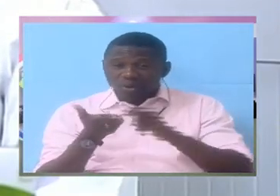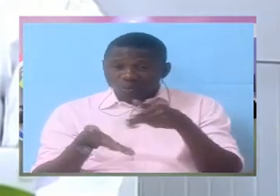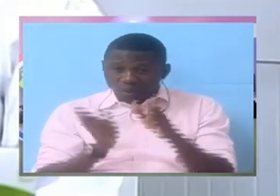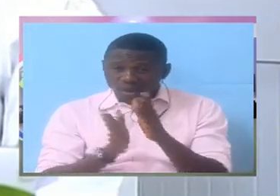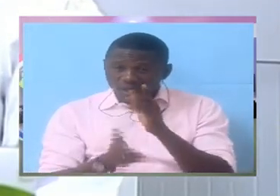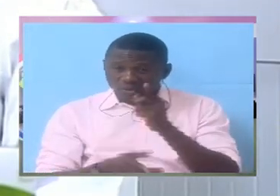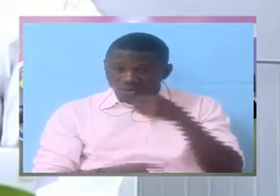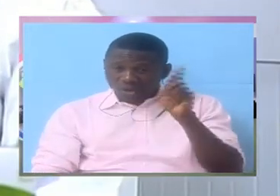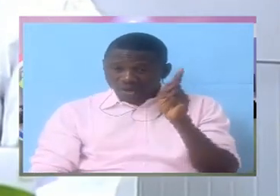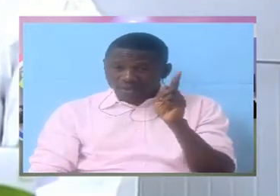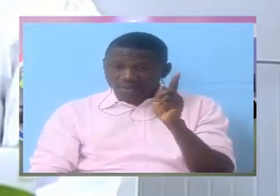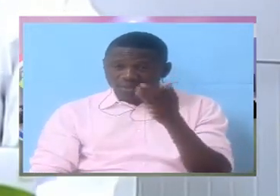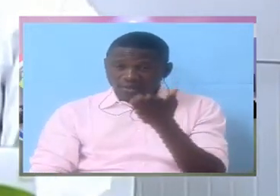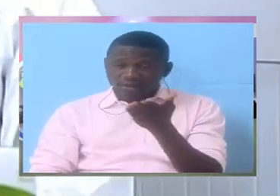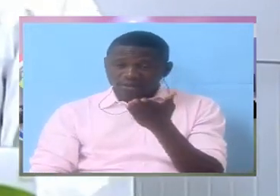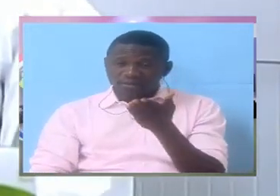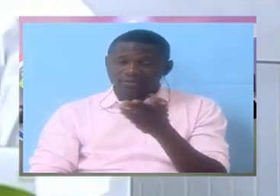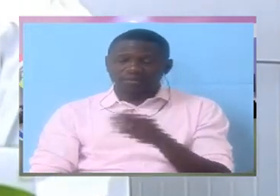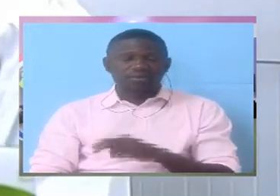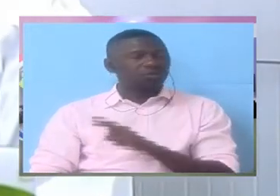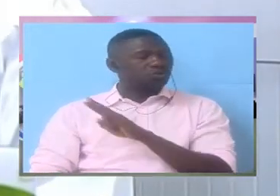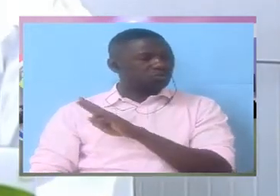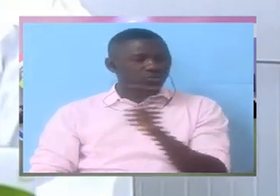Was that normal?